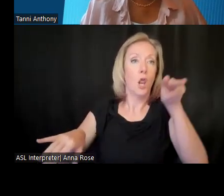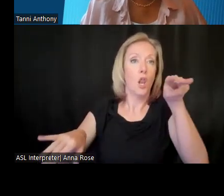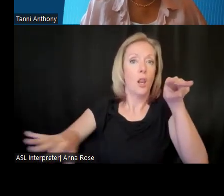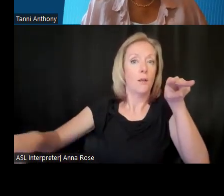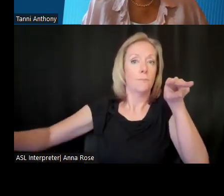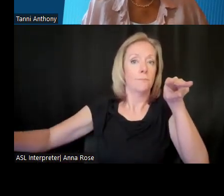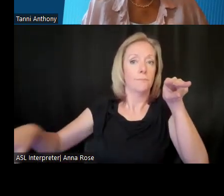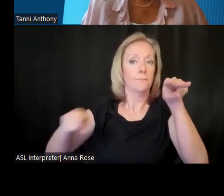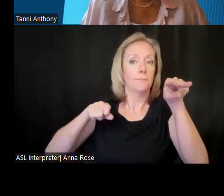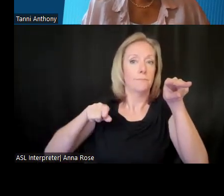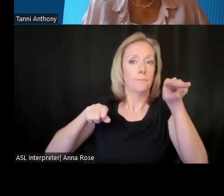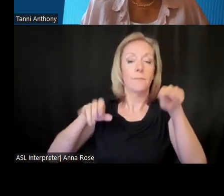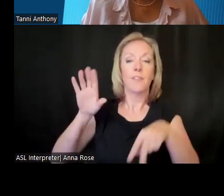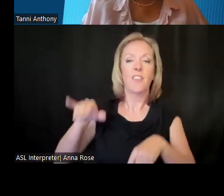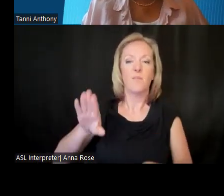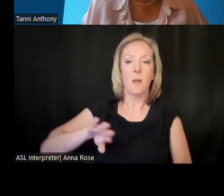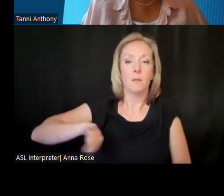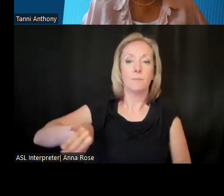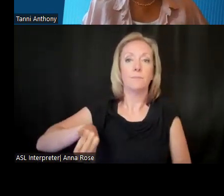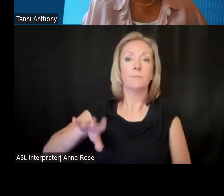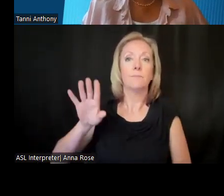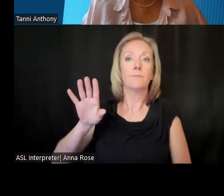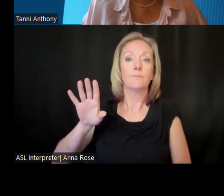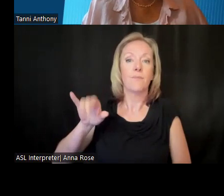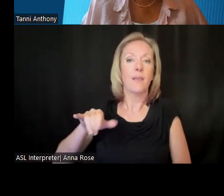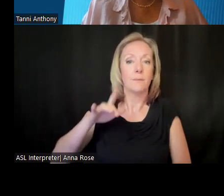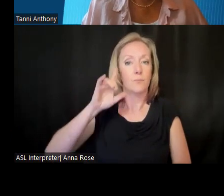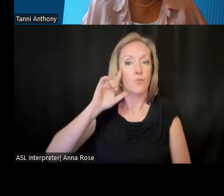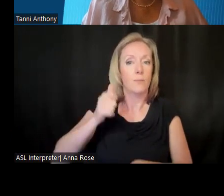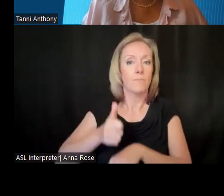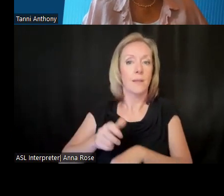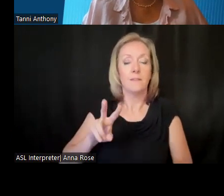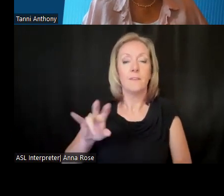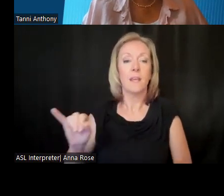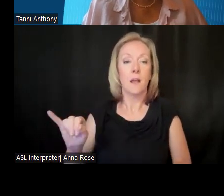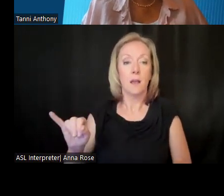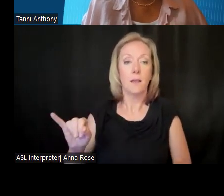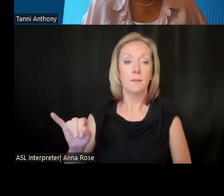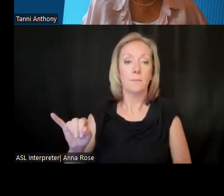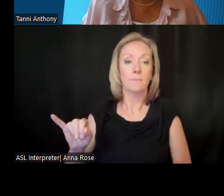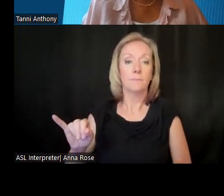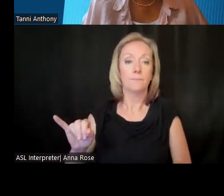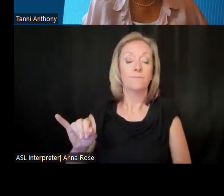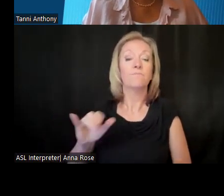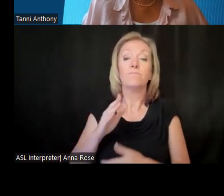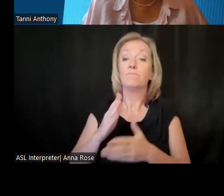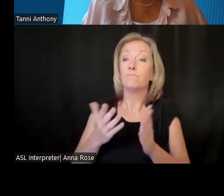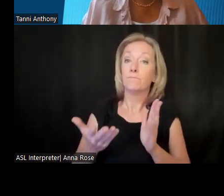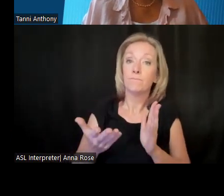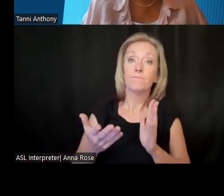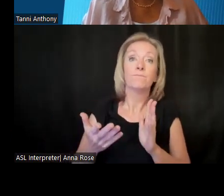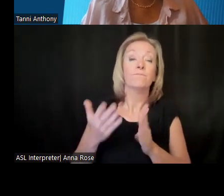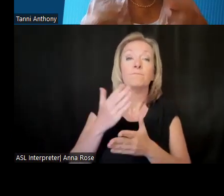focused one way and she's reaching out. We see this with brain-based visual impairment, and there's different theories. Some of it is